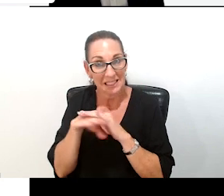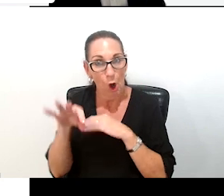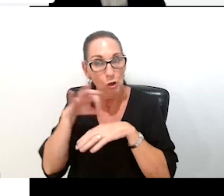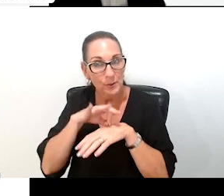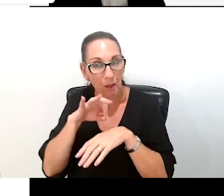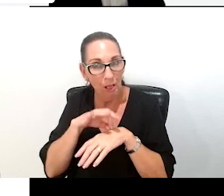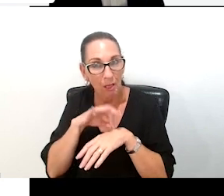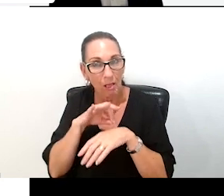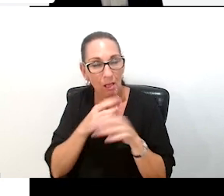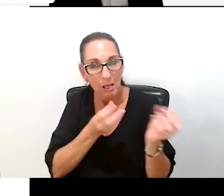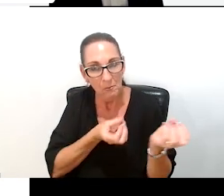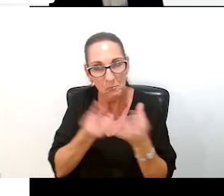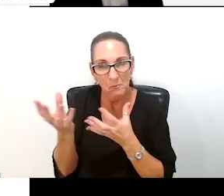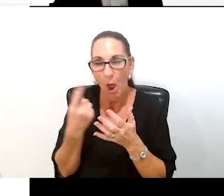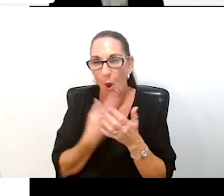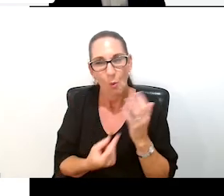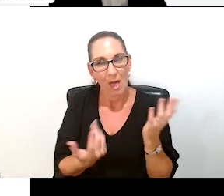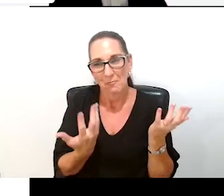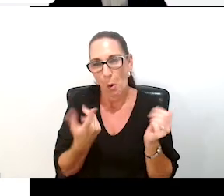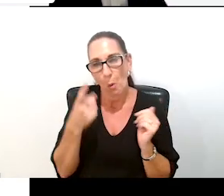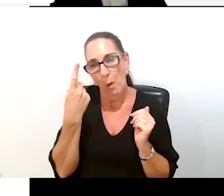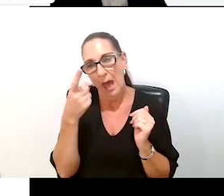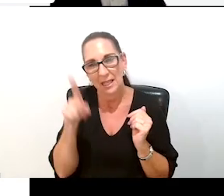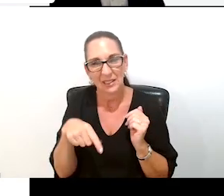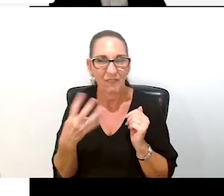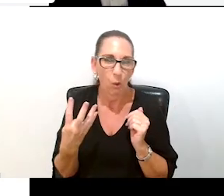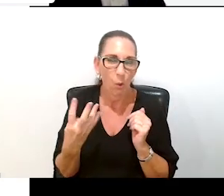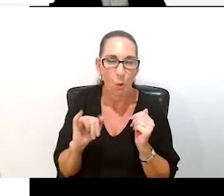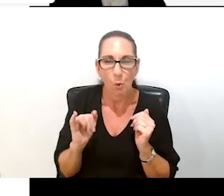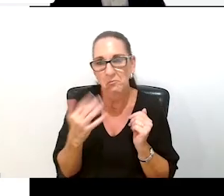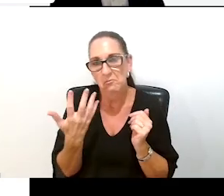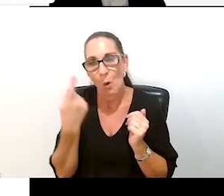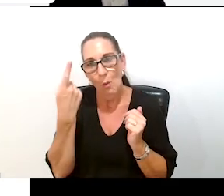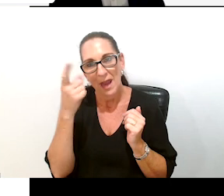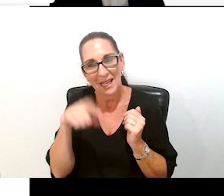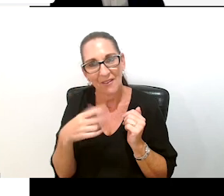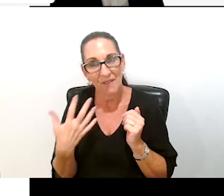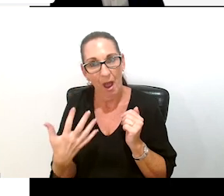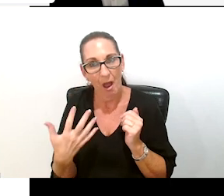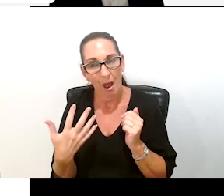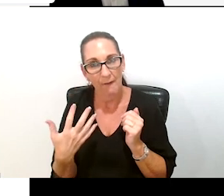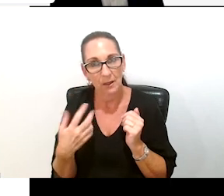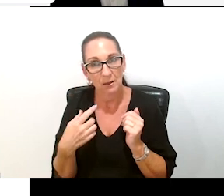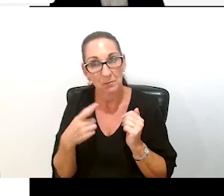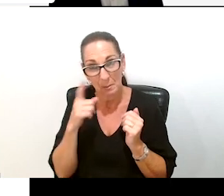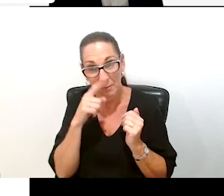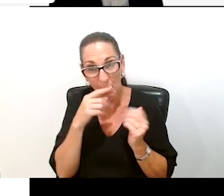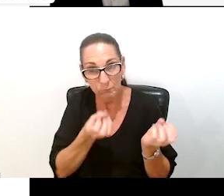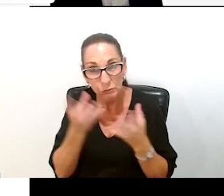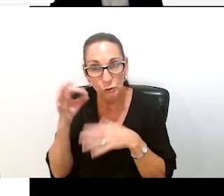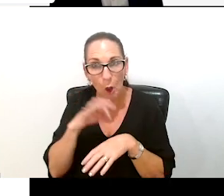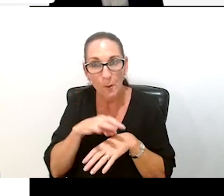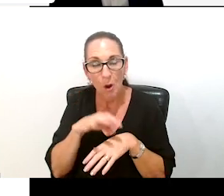that only 1 in about every 4 or 5 times that the person was admitted to hospital